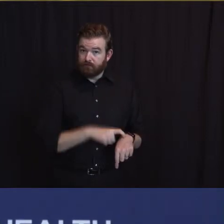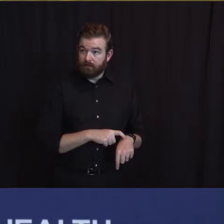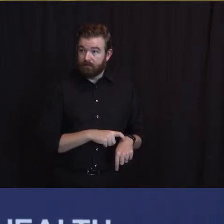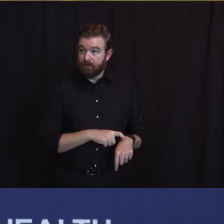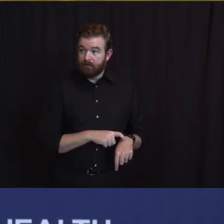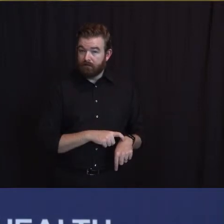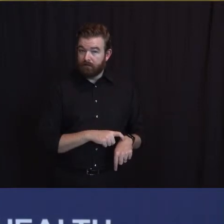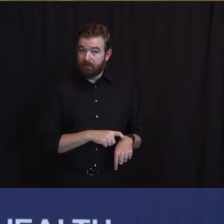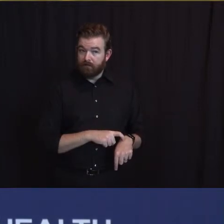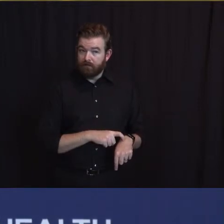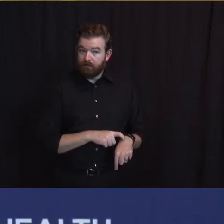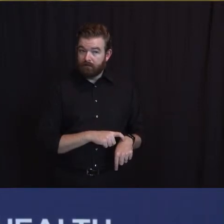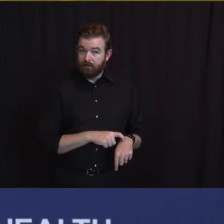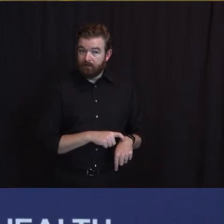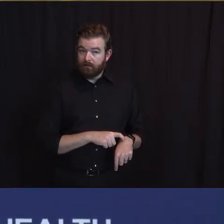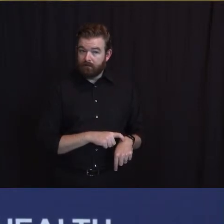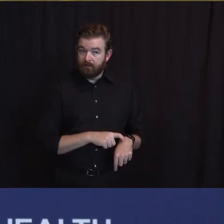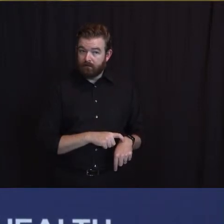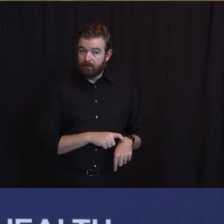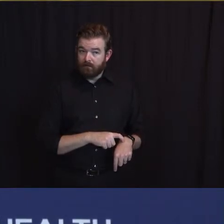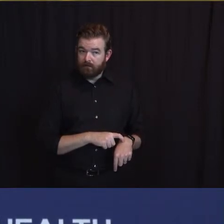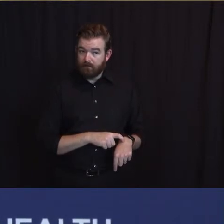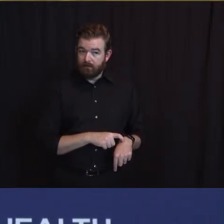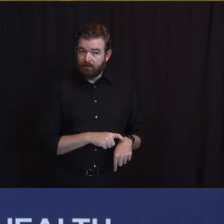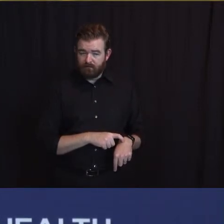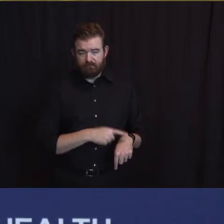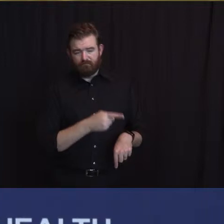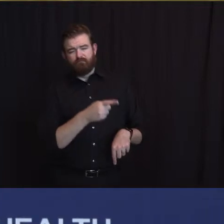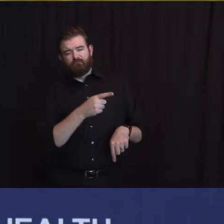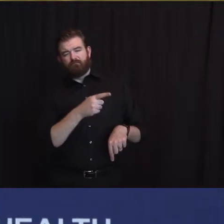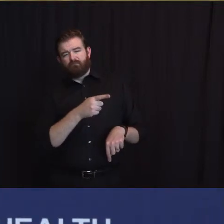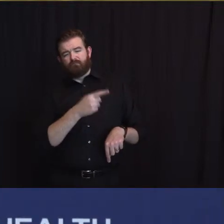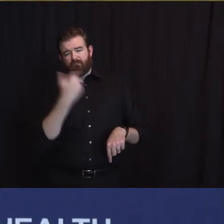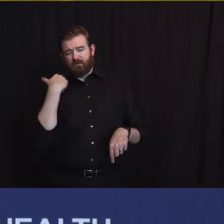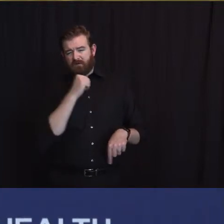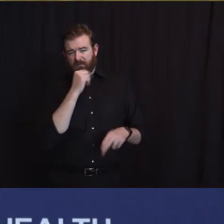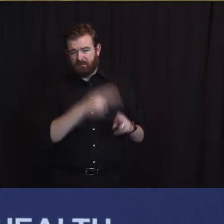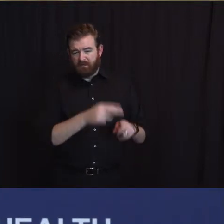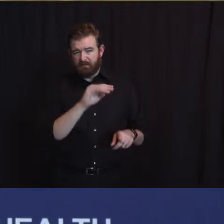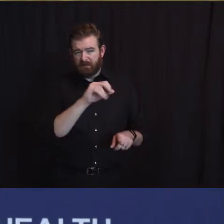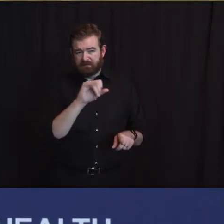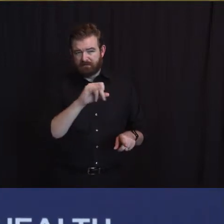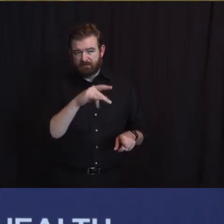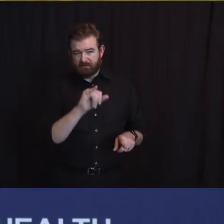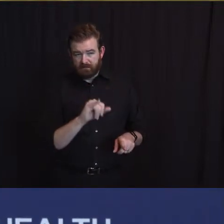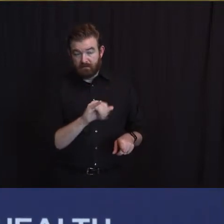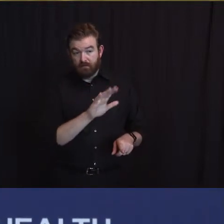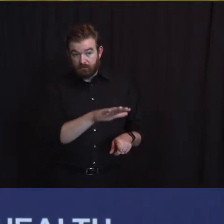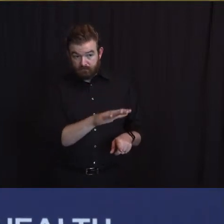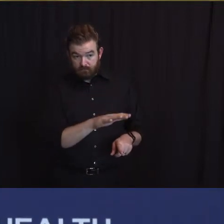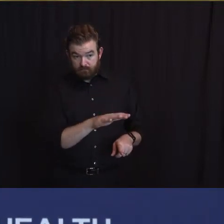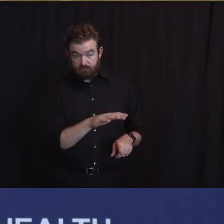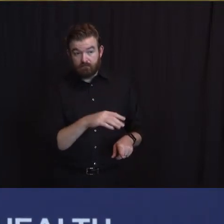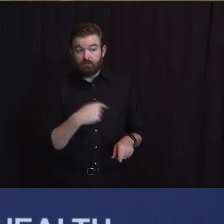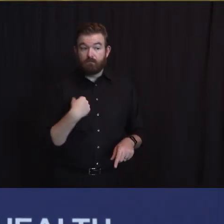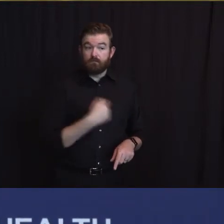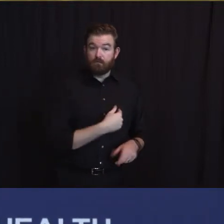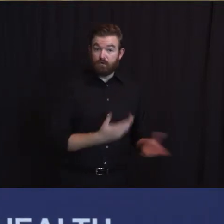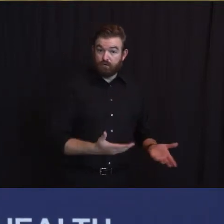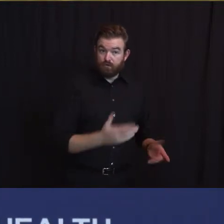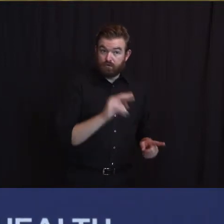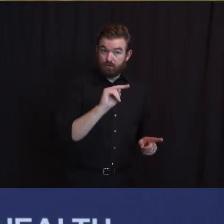first time, but you asked this question. We fundamentally believe that fewer